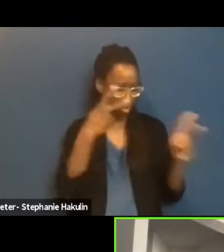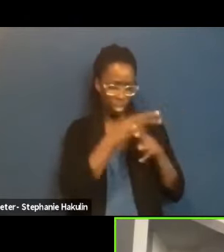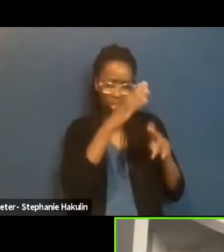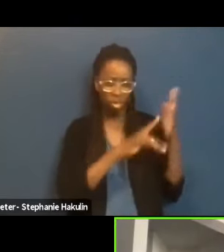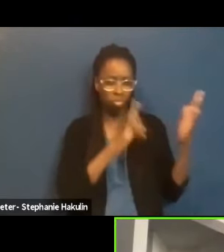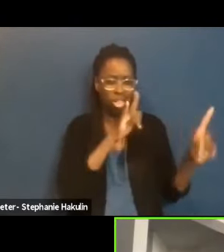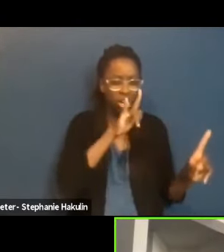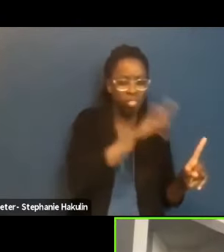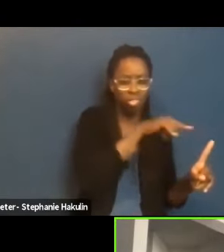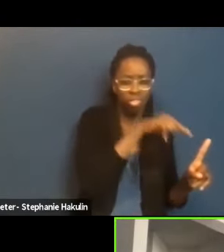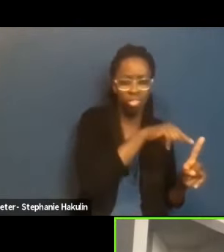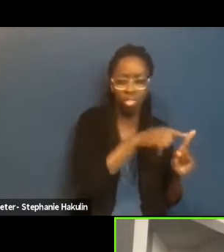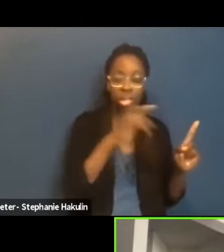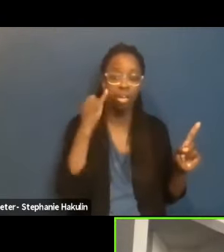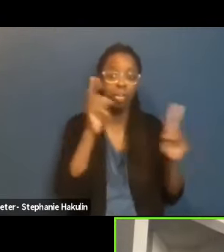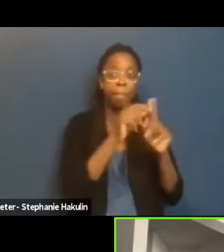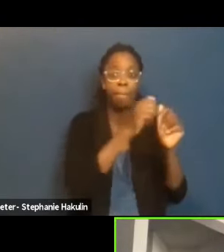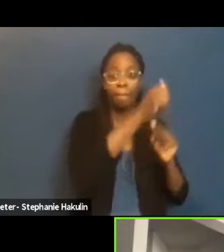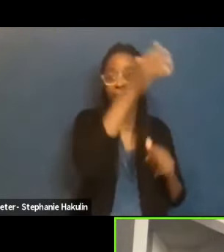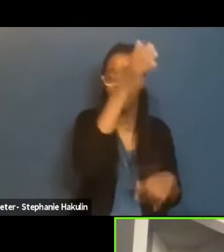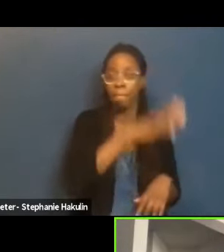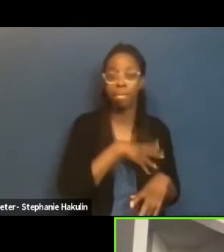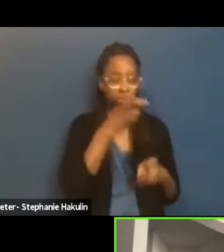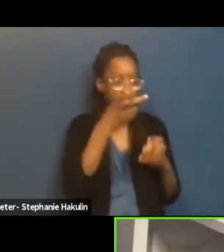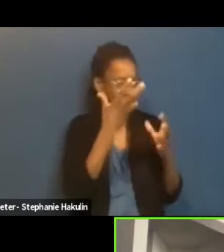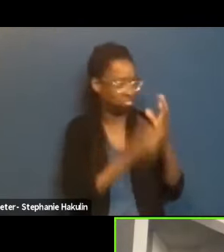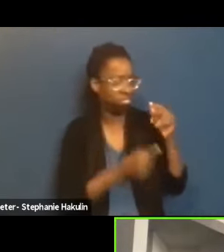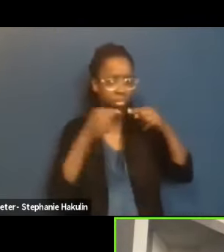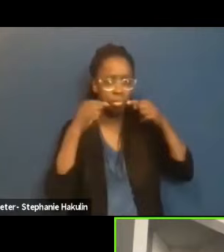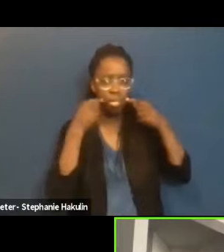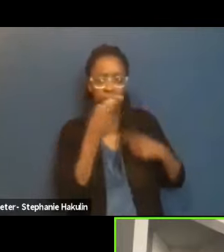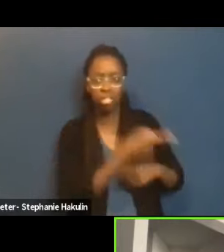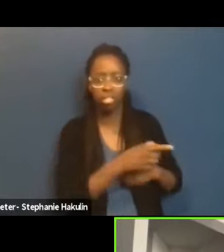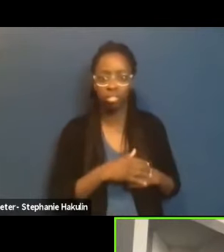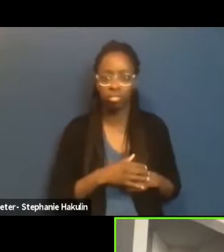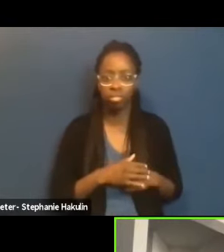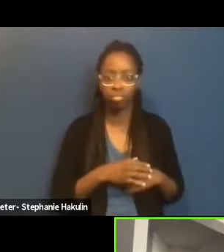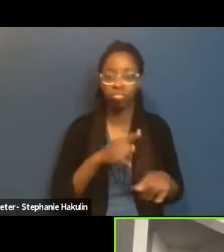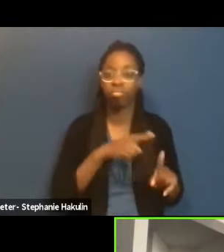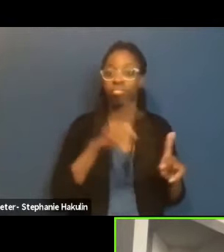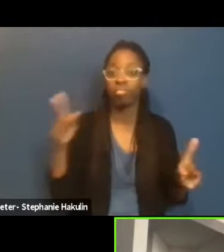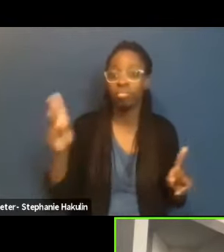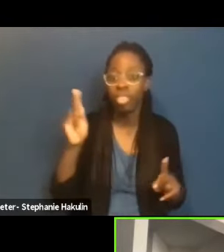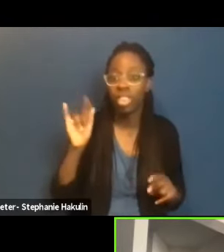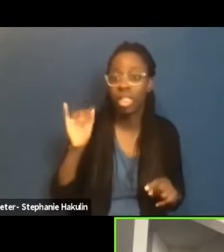anyway? When Kim fucks up the lyrics to the College Dropout like